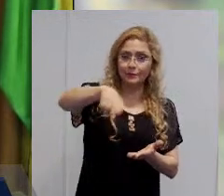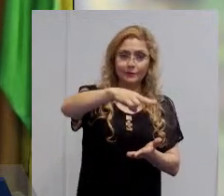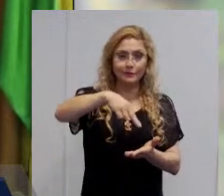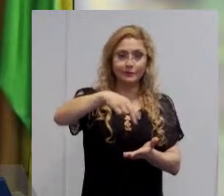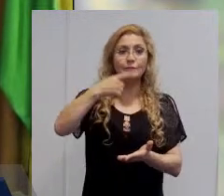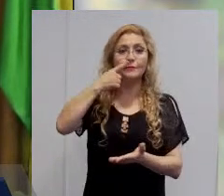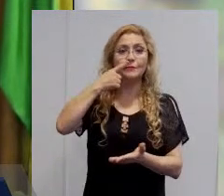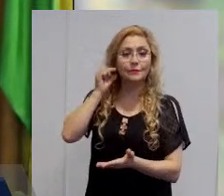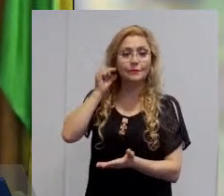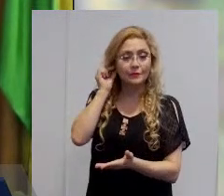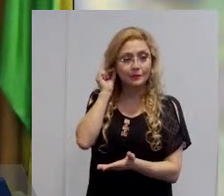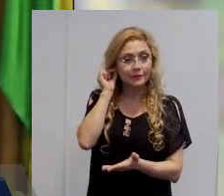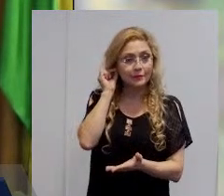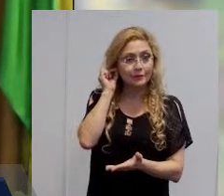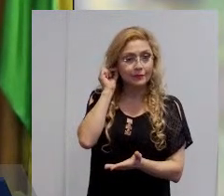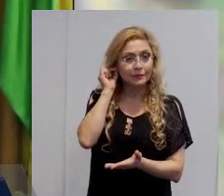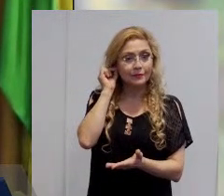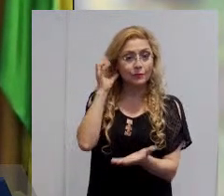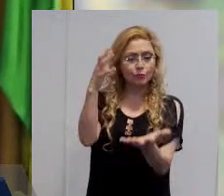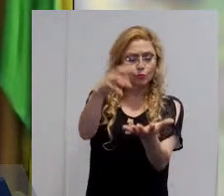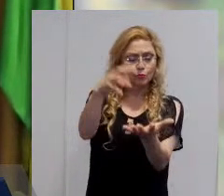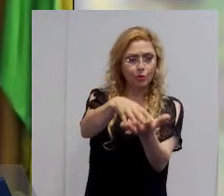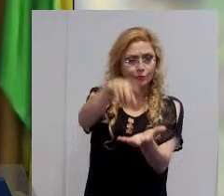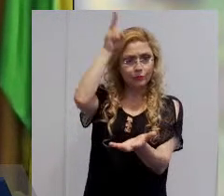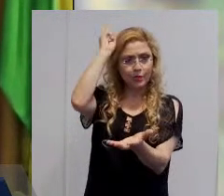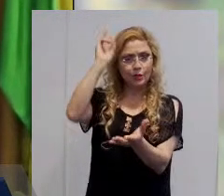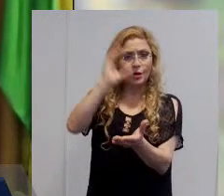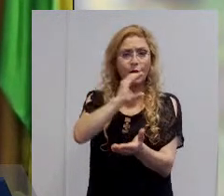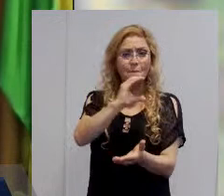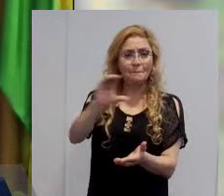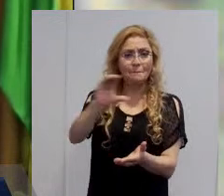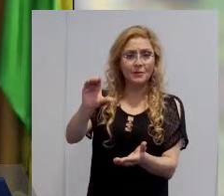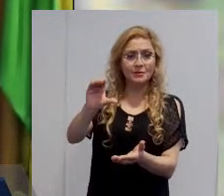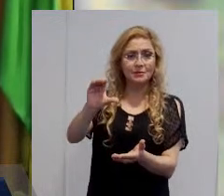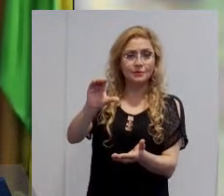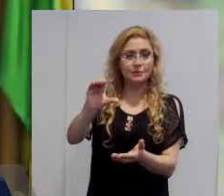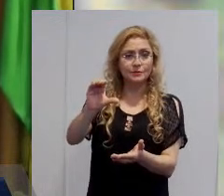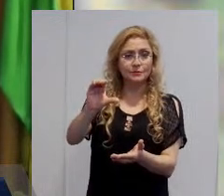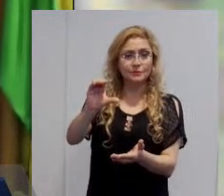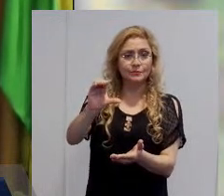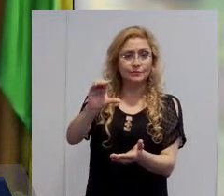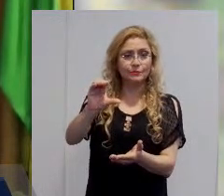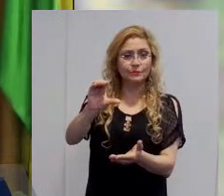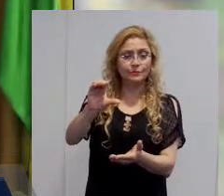also must mention that we, as indigenous and peasant